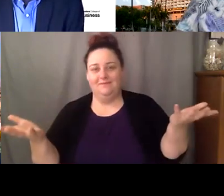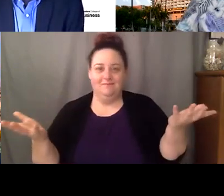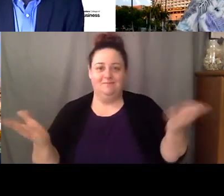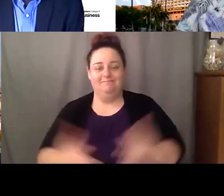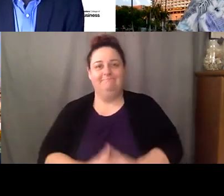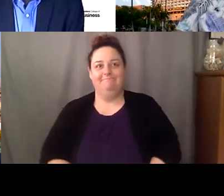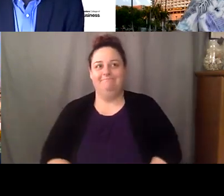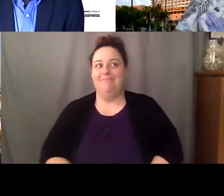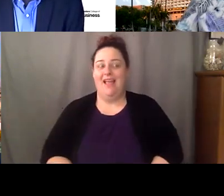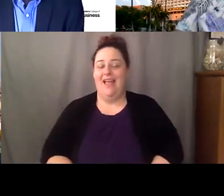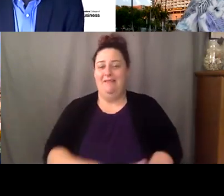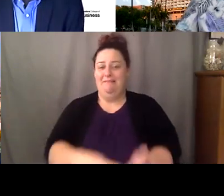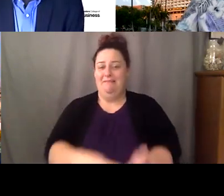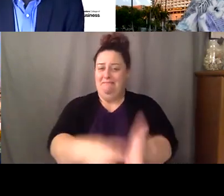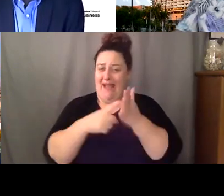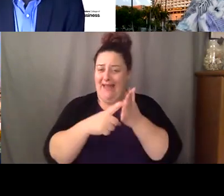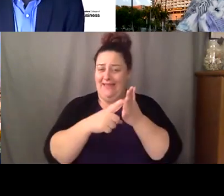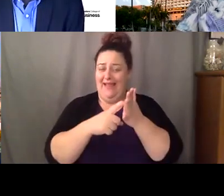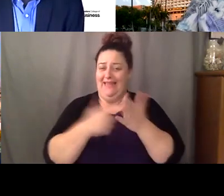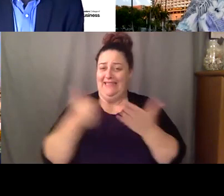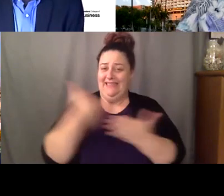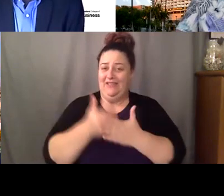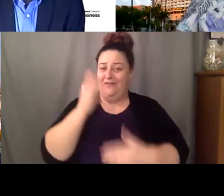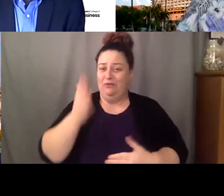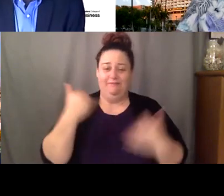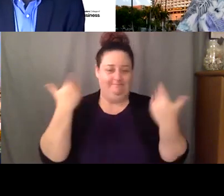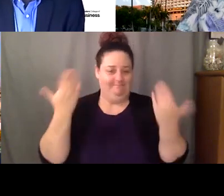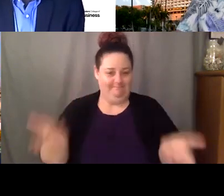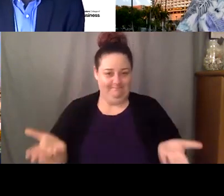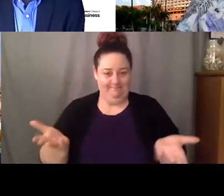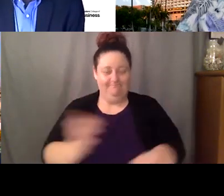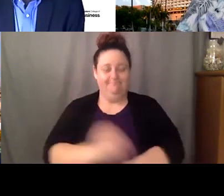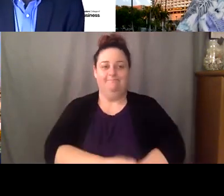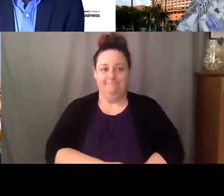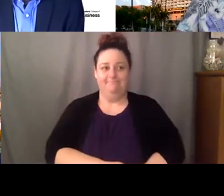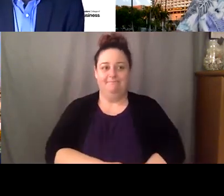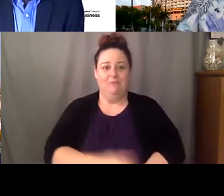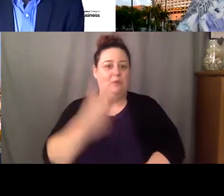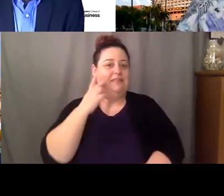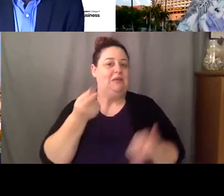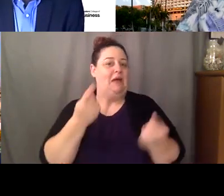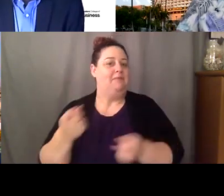I'm not so sure mandate is in our near future, but we'll see as things progress.